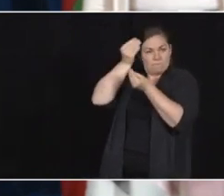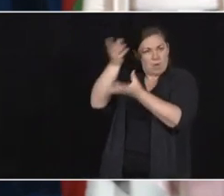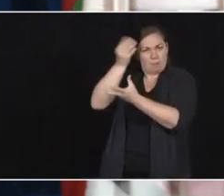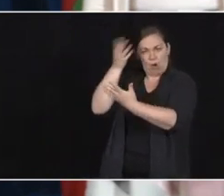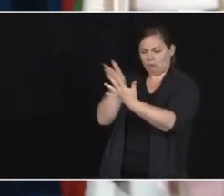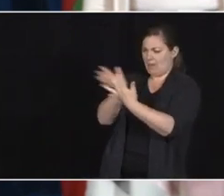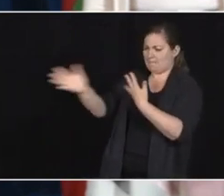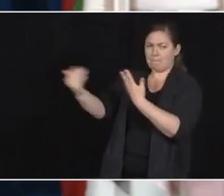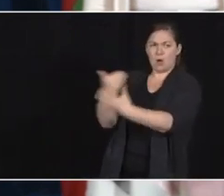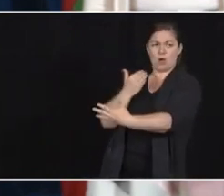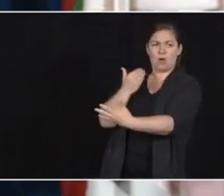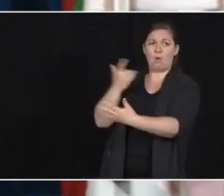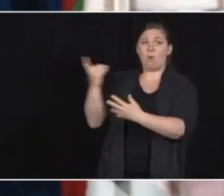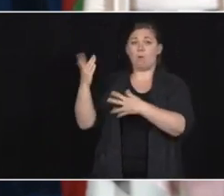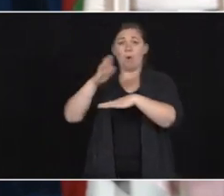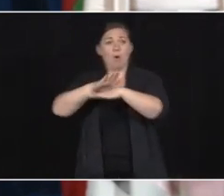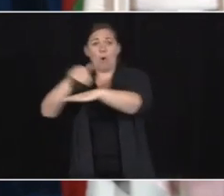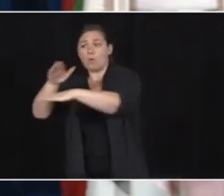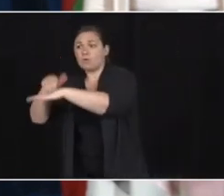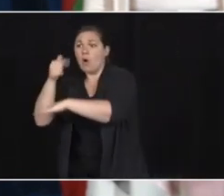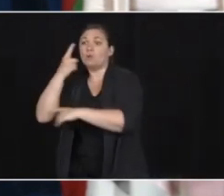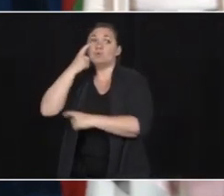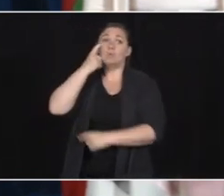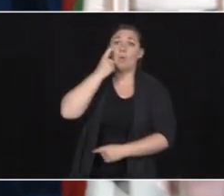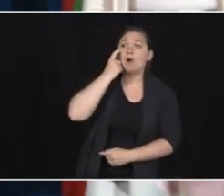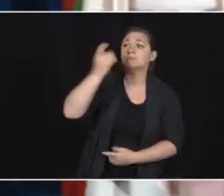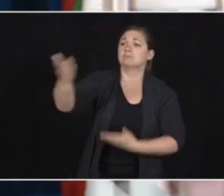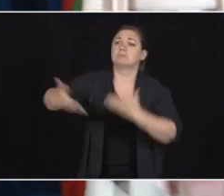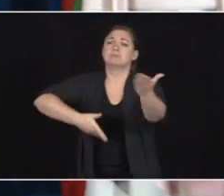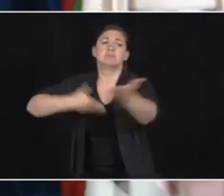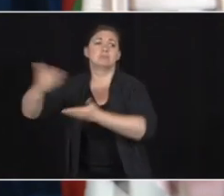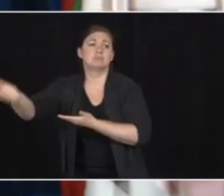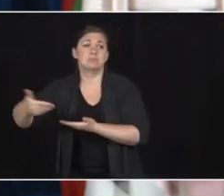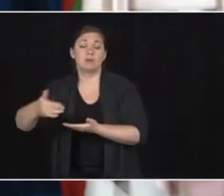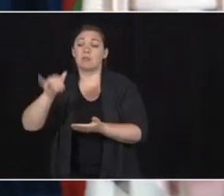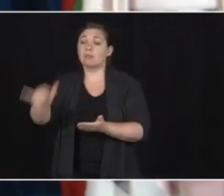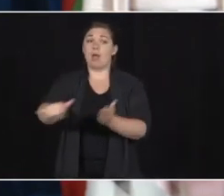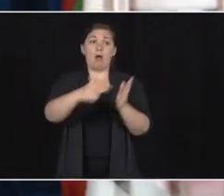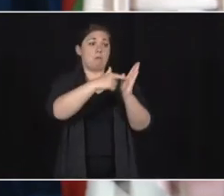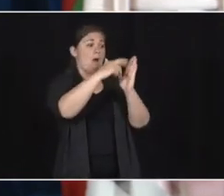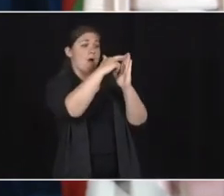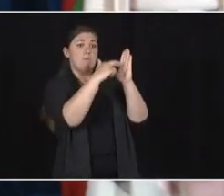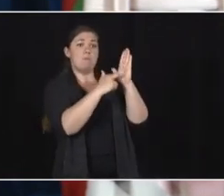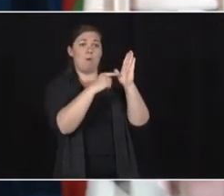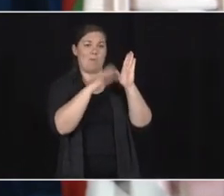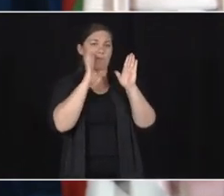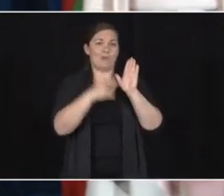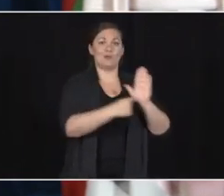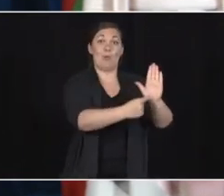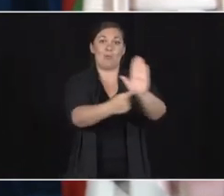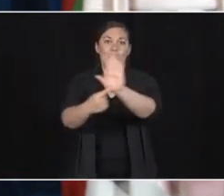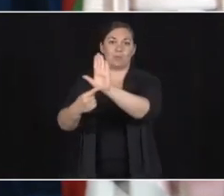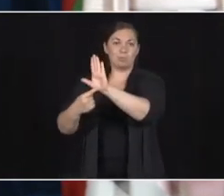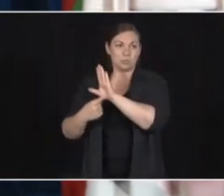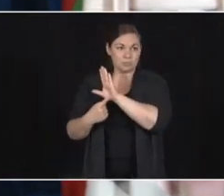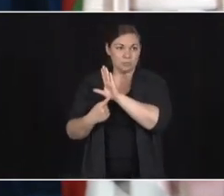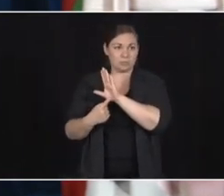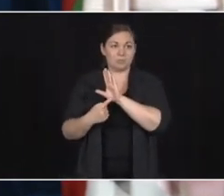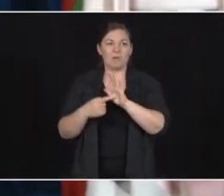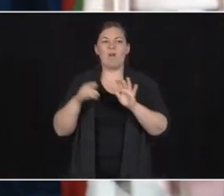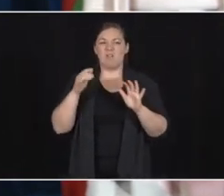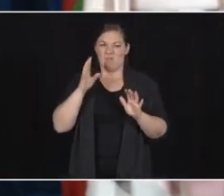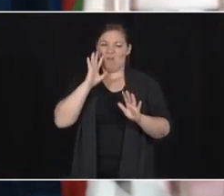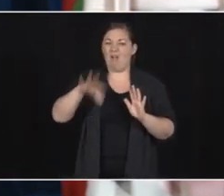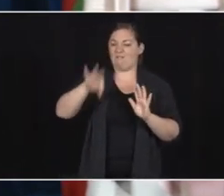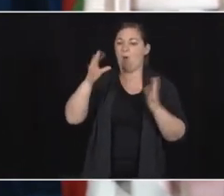They will call witnesses. The reports will be made public, and we'll get answers, because our seniors deserve